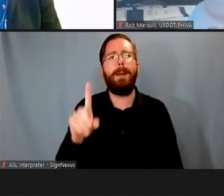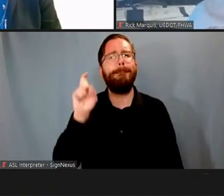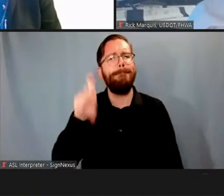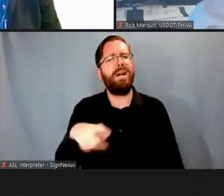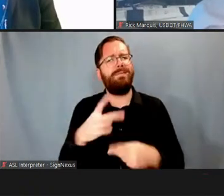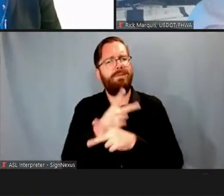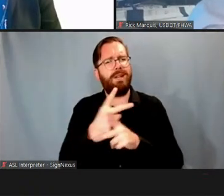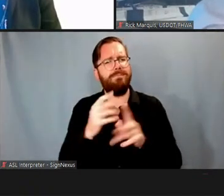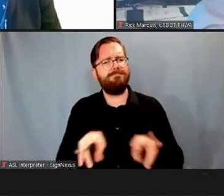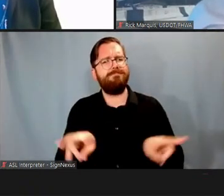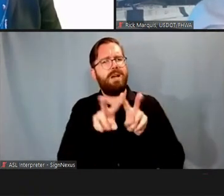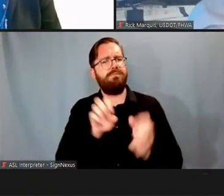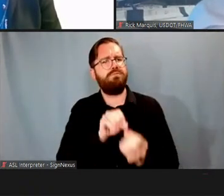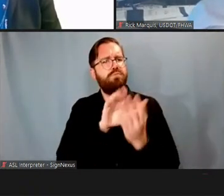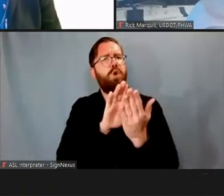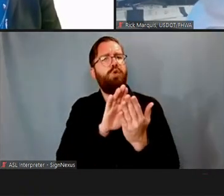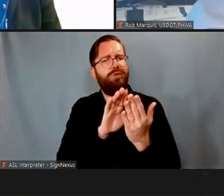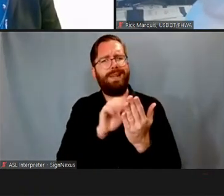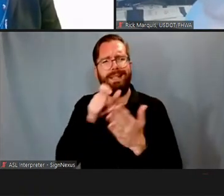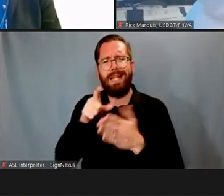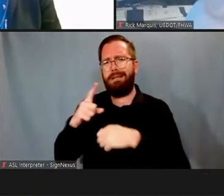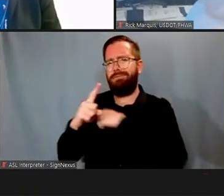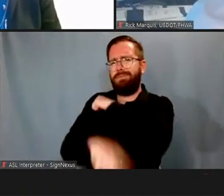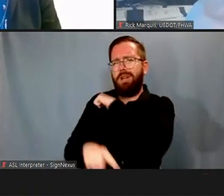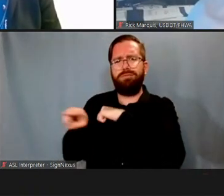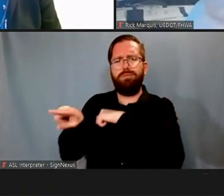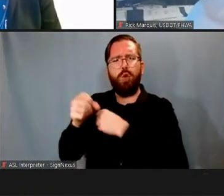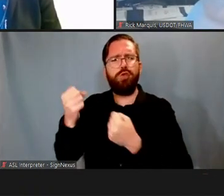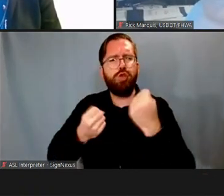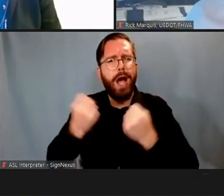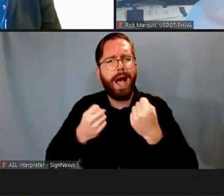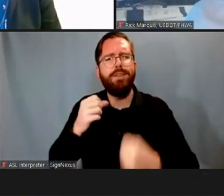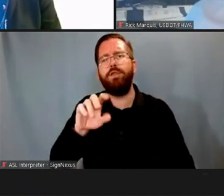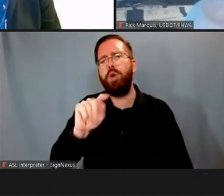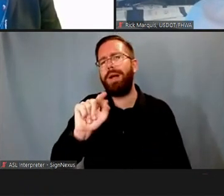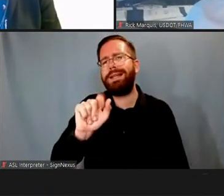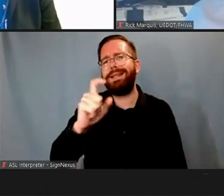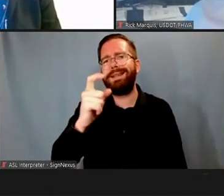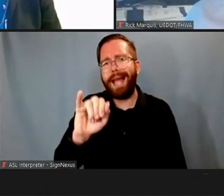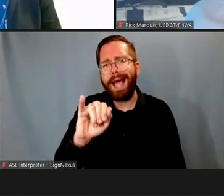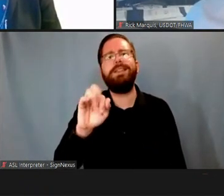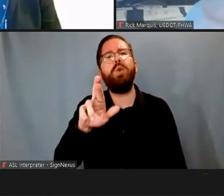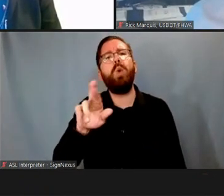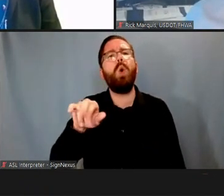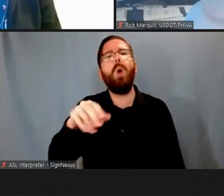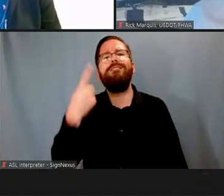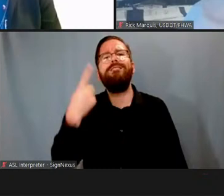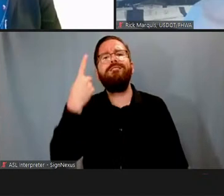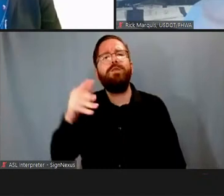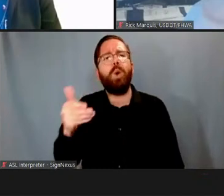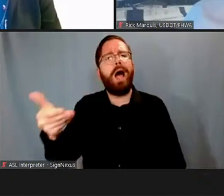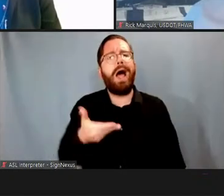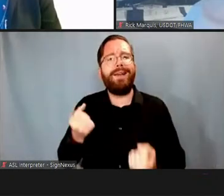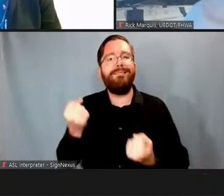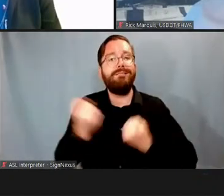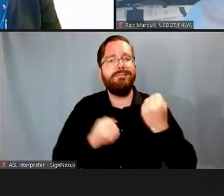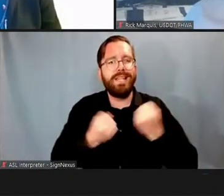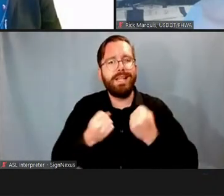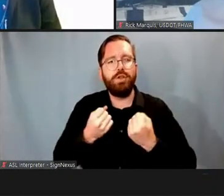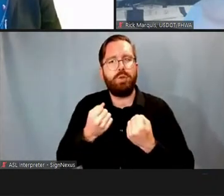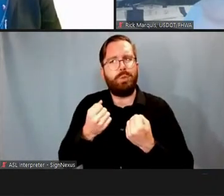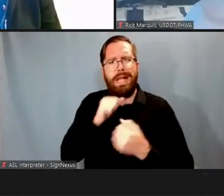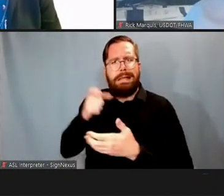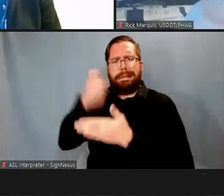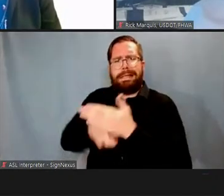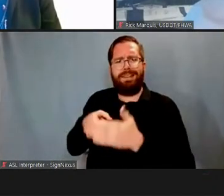penalize drivers of taxis and for hire vehicles for doing their job but also doesn't promote modal shifts for persons who are aware of